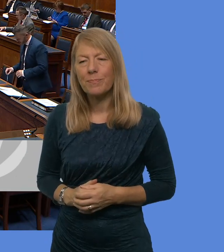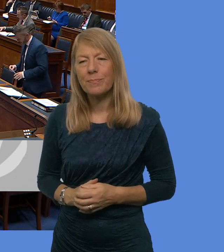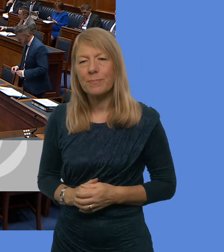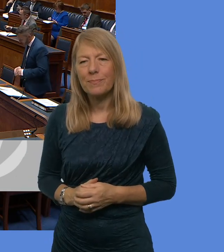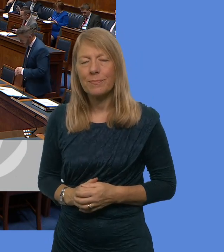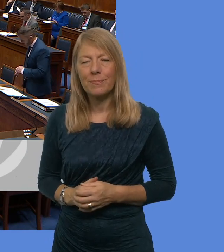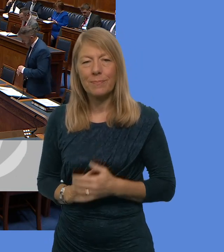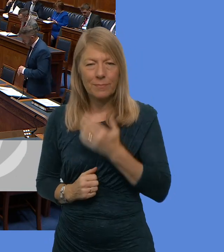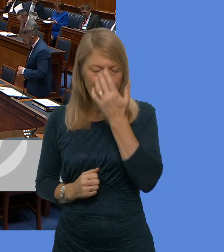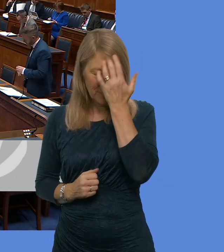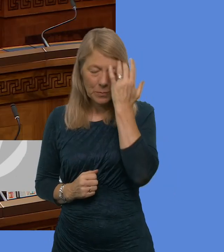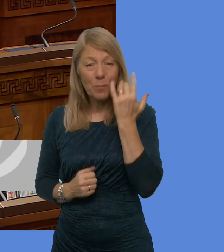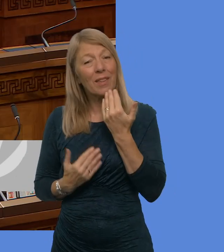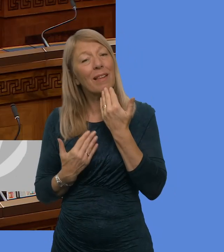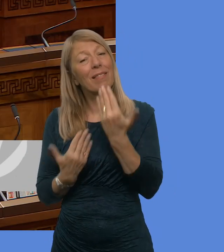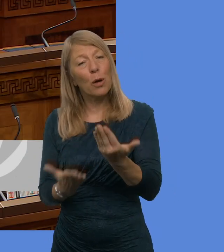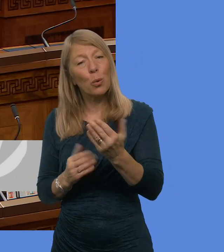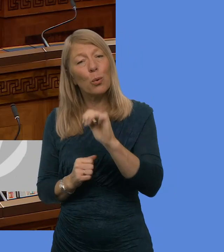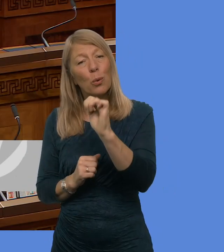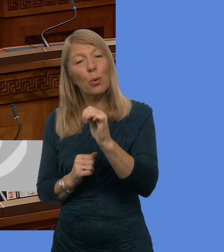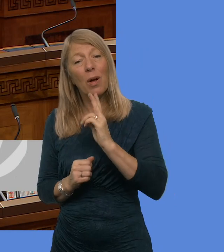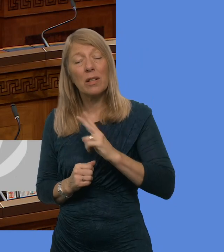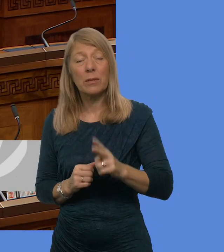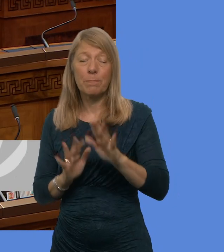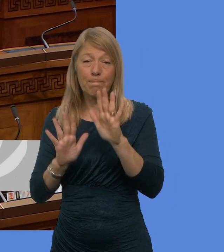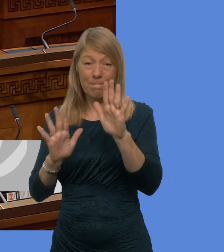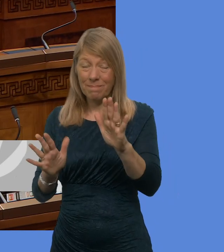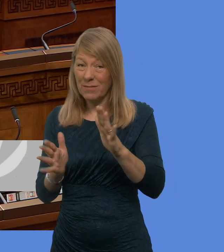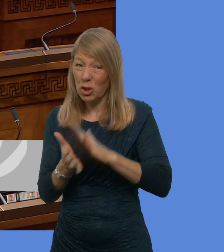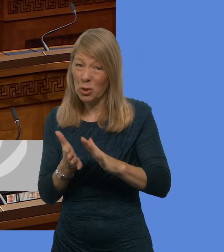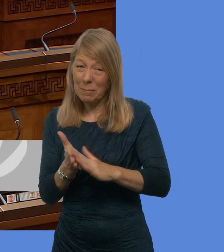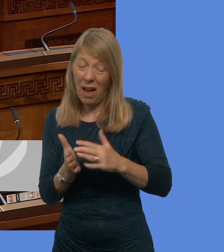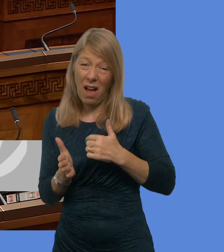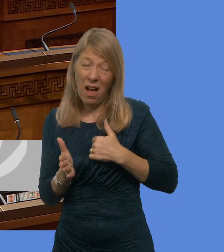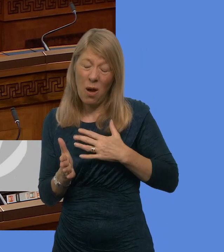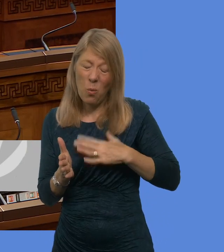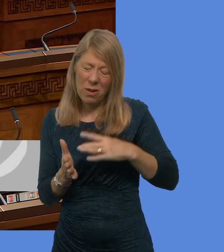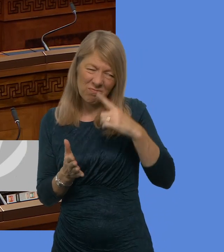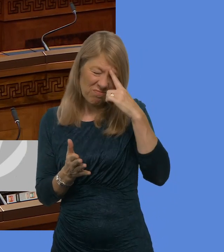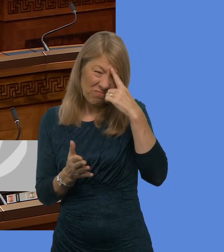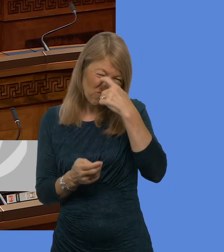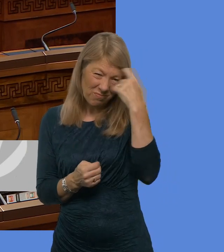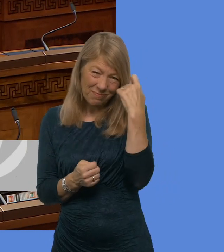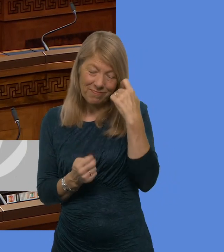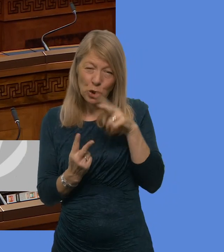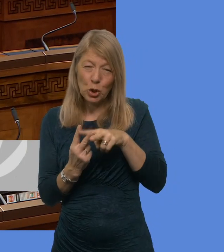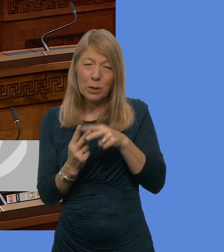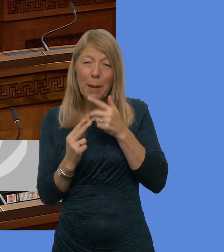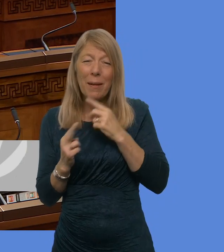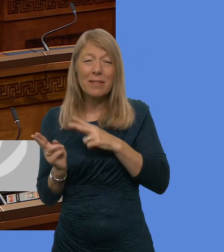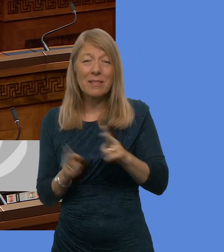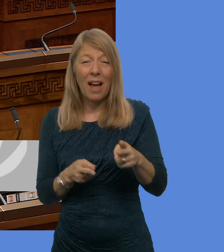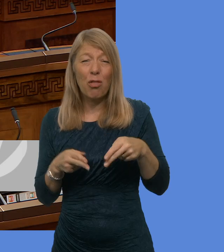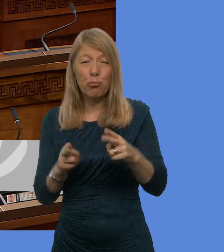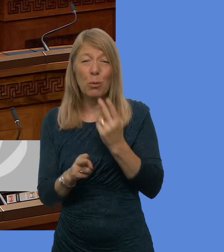his answer, and I hope the Minister will forgive me. I just want to pay tribute to people who died on the road. One was a former Fire Service colleague and one a friend that I grew up with,